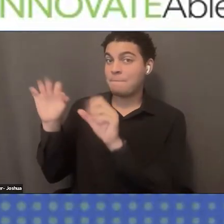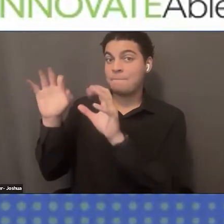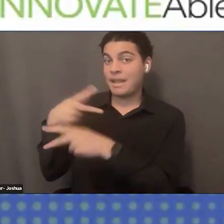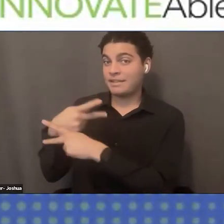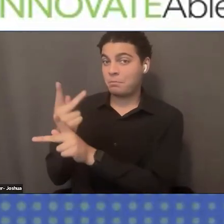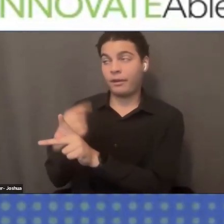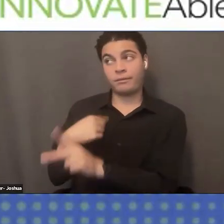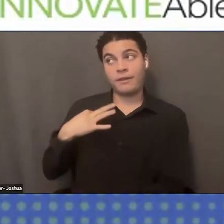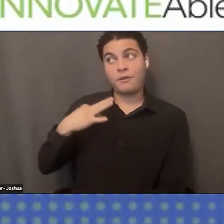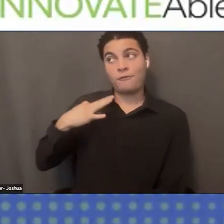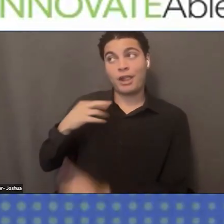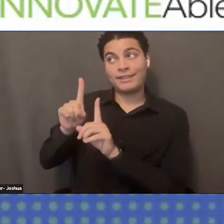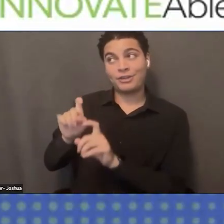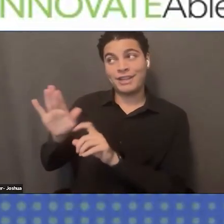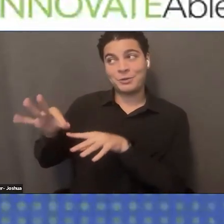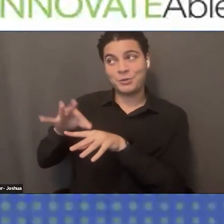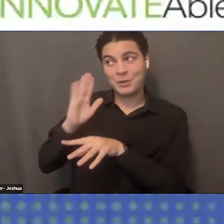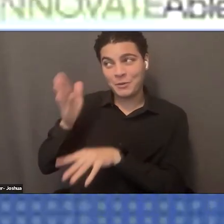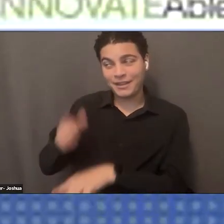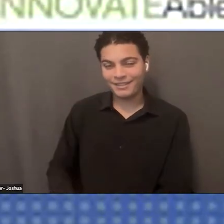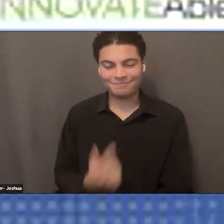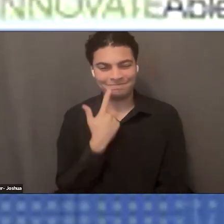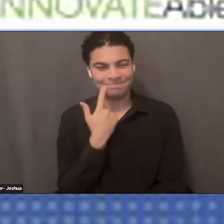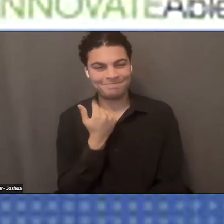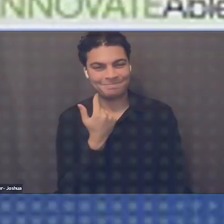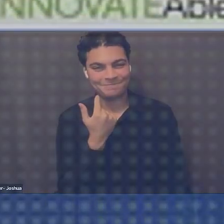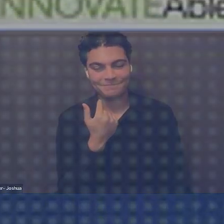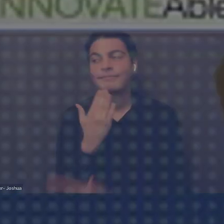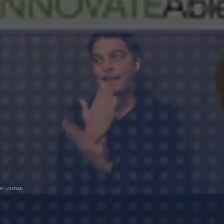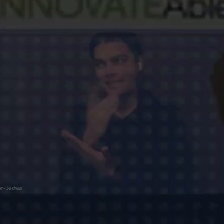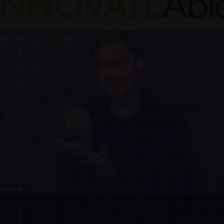testers. Thank you again. We are